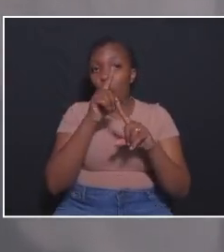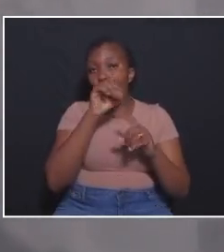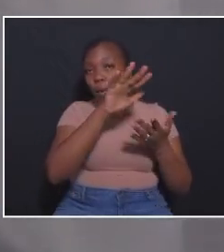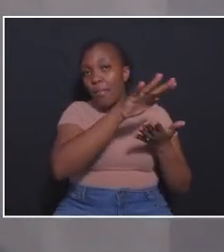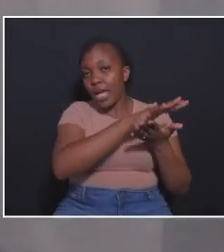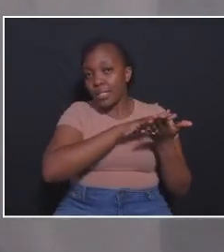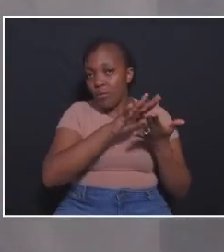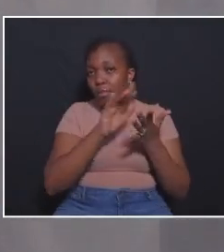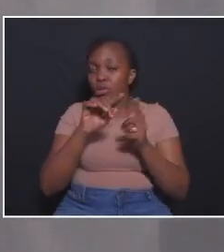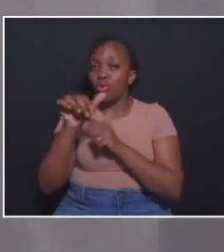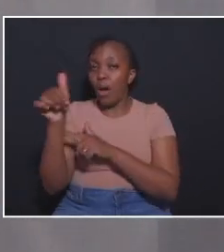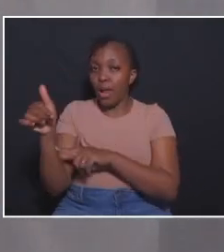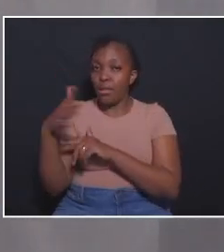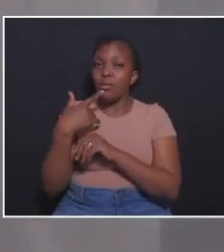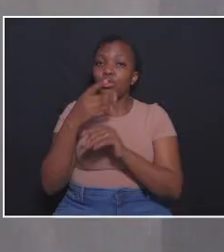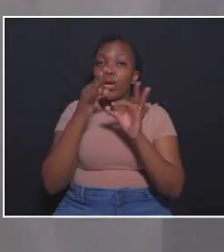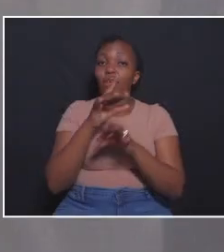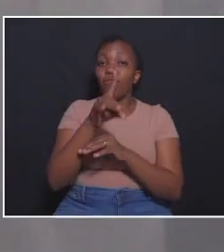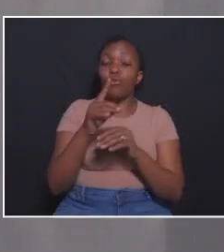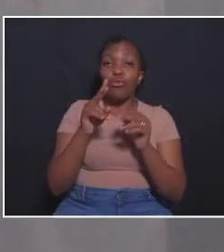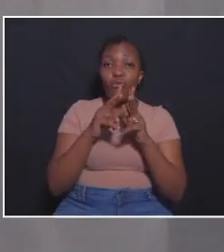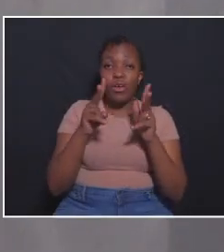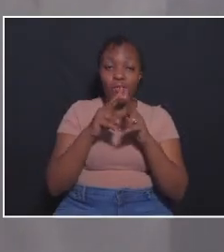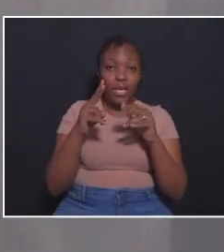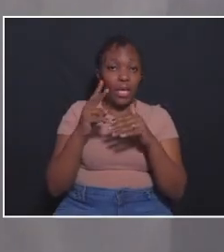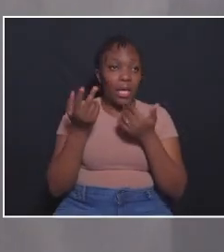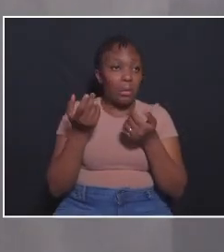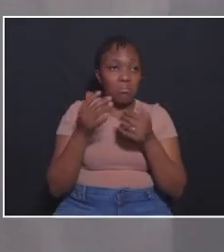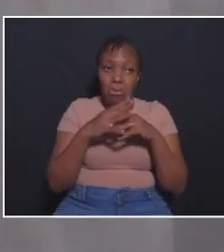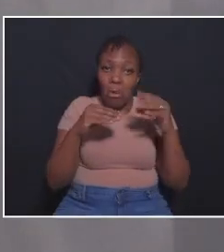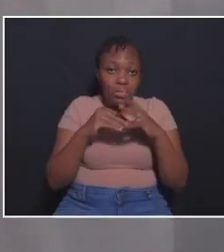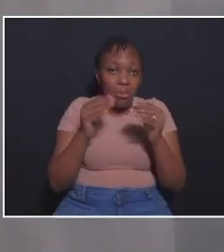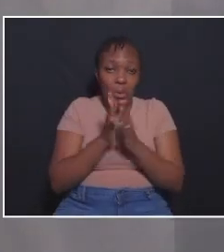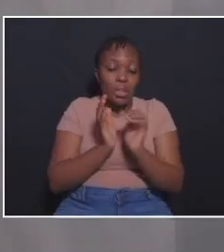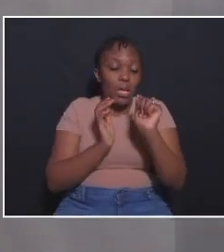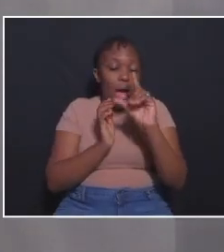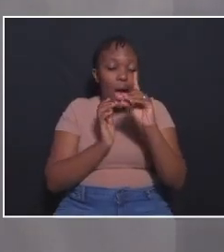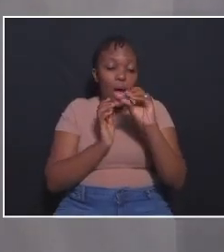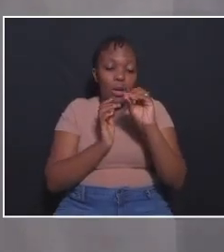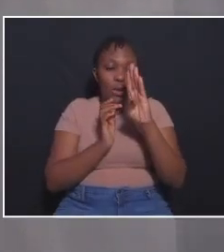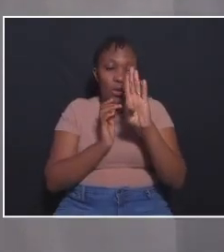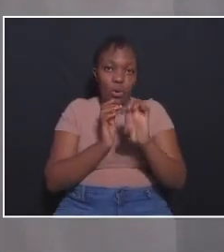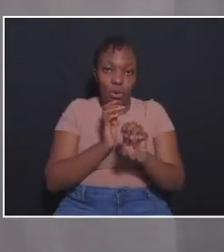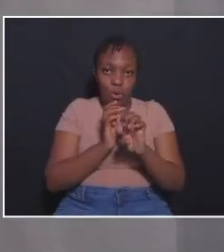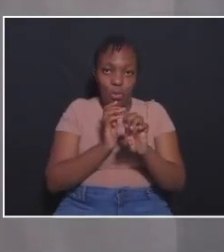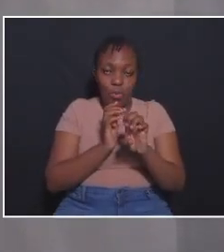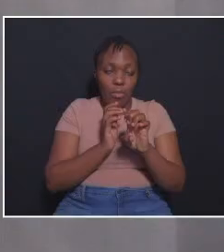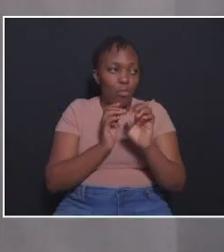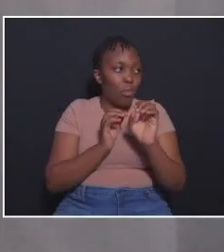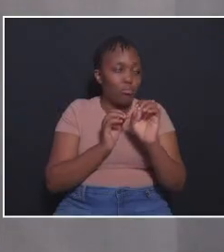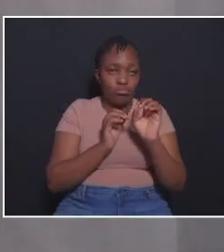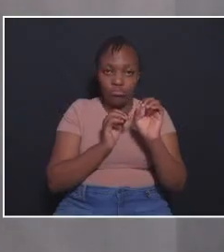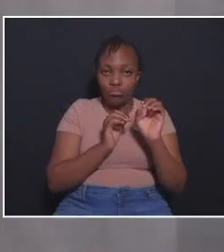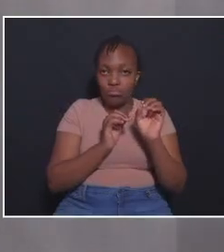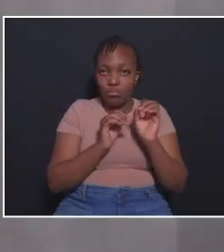platform. So if you're more familiar with Adobe Audition and you know how to mix in Adobe Audition and use